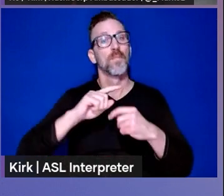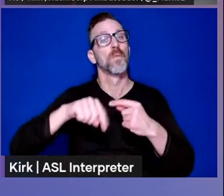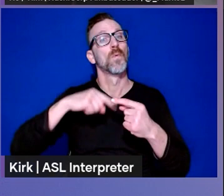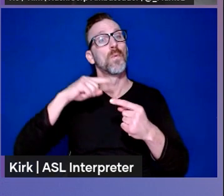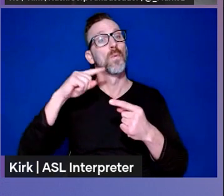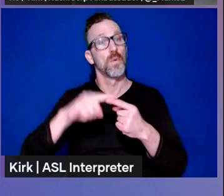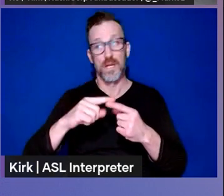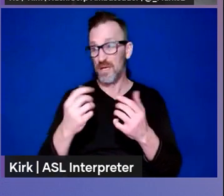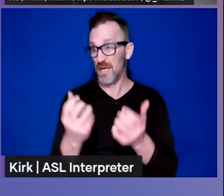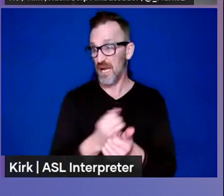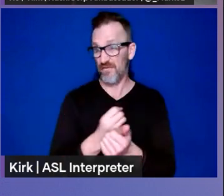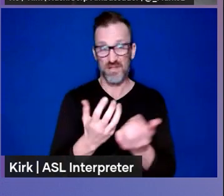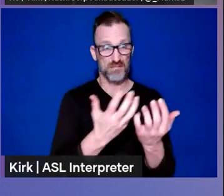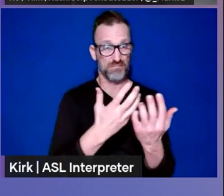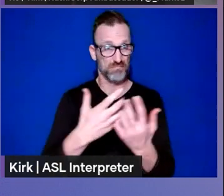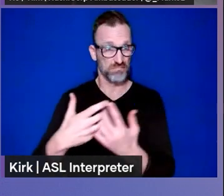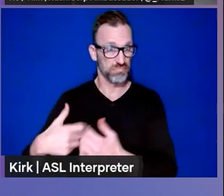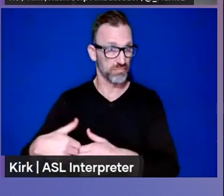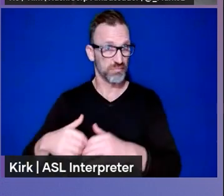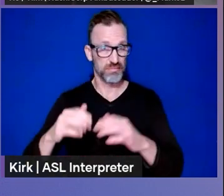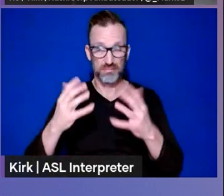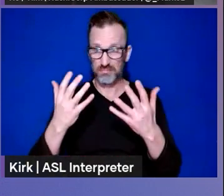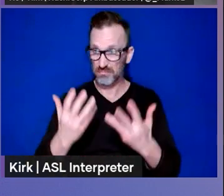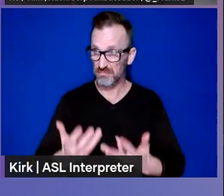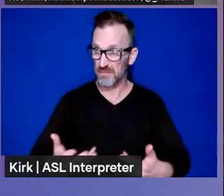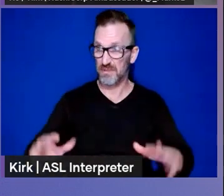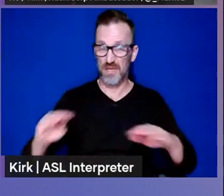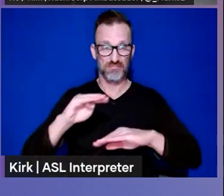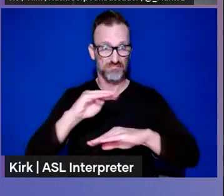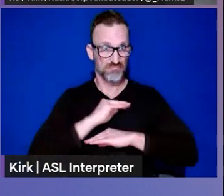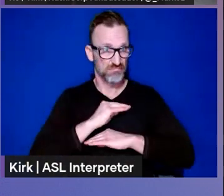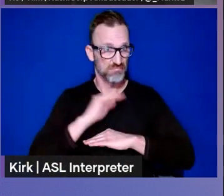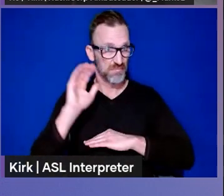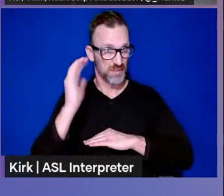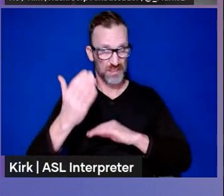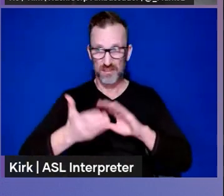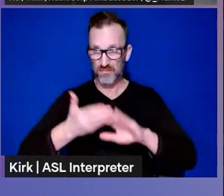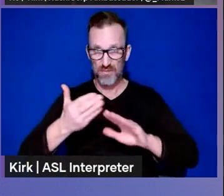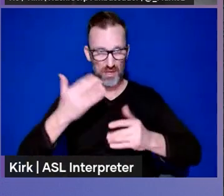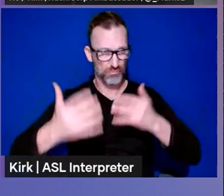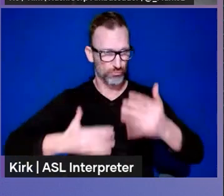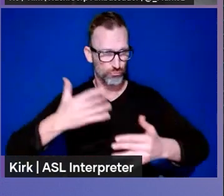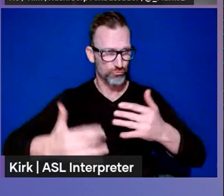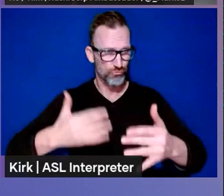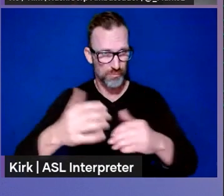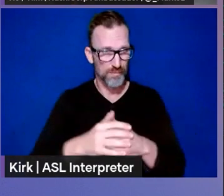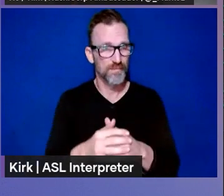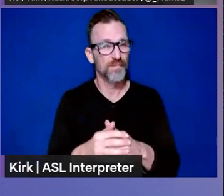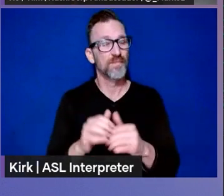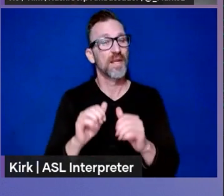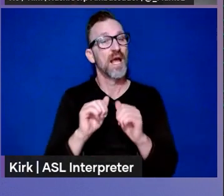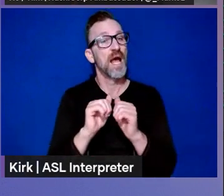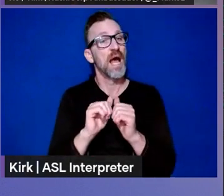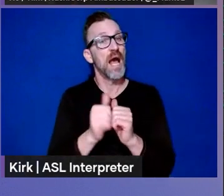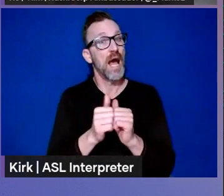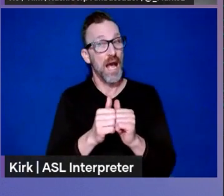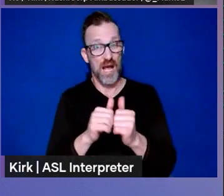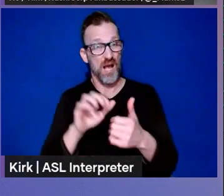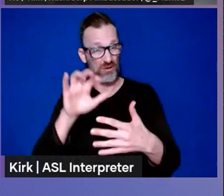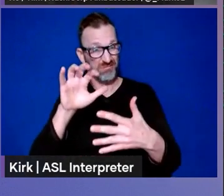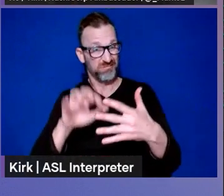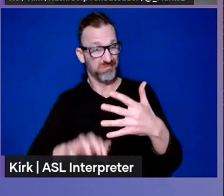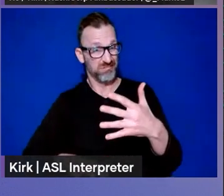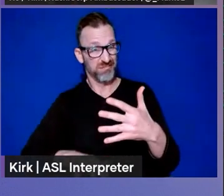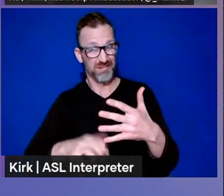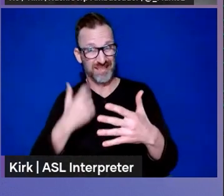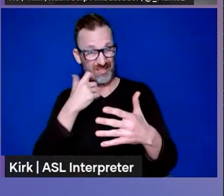sorted and kind of works fine, in order to kind of remove that, it kind of works the same way. So